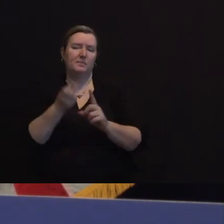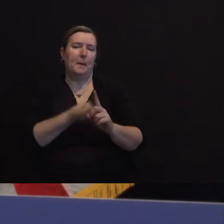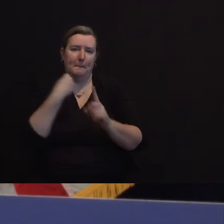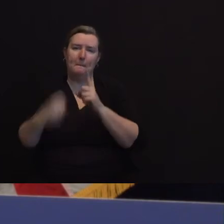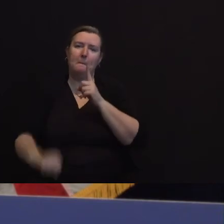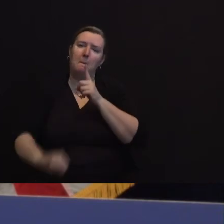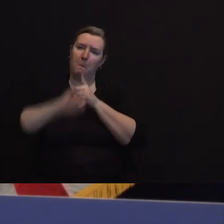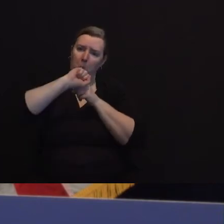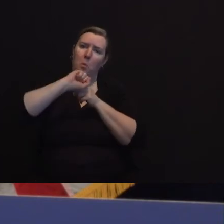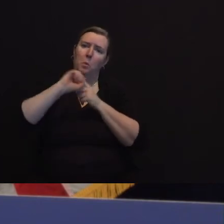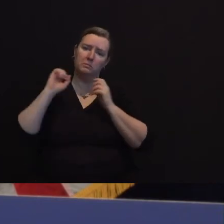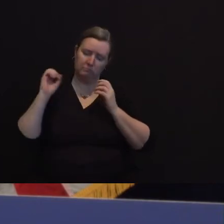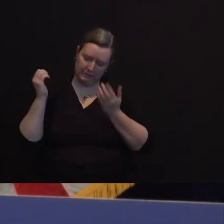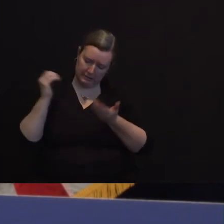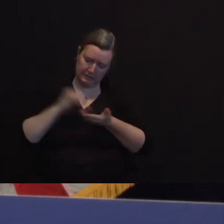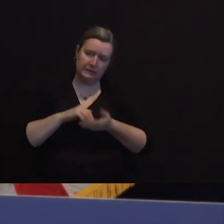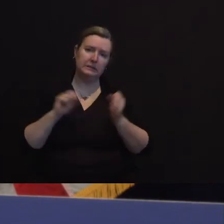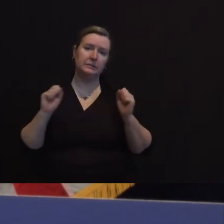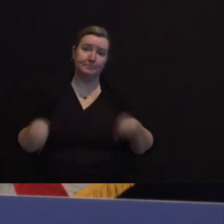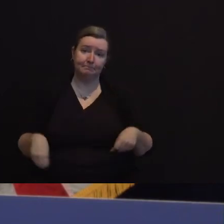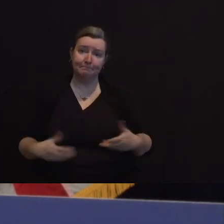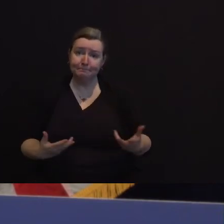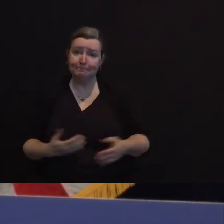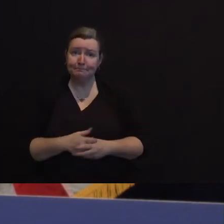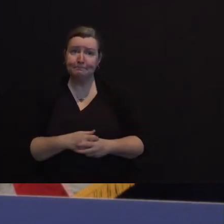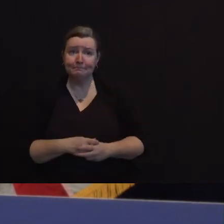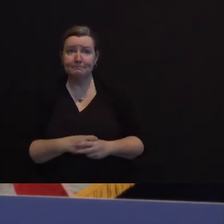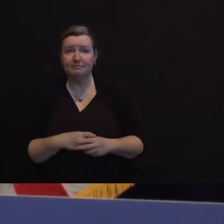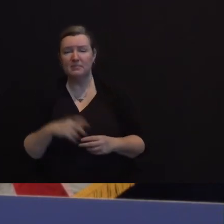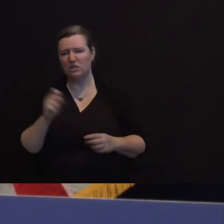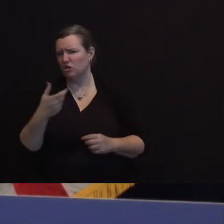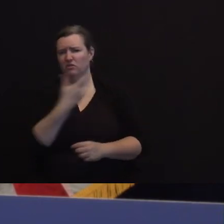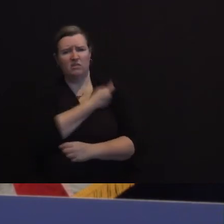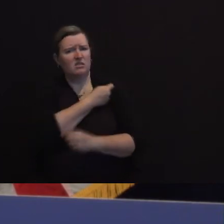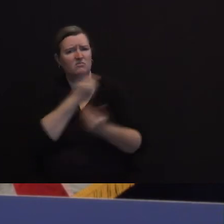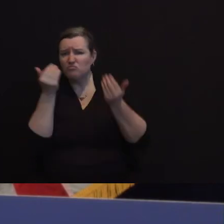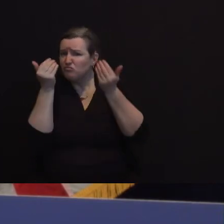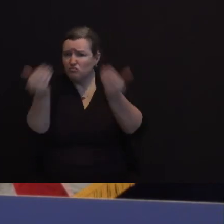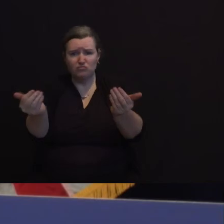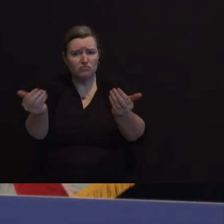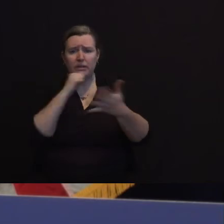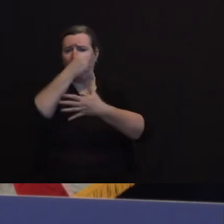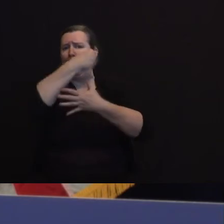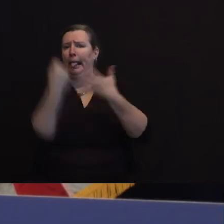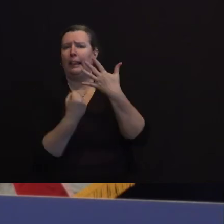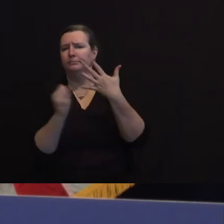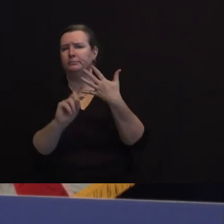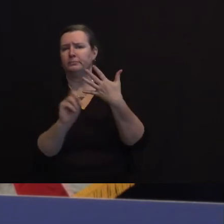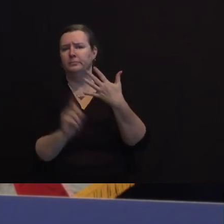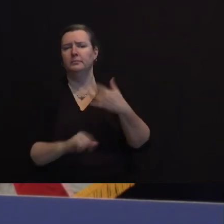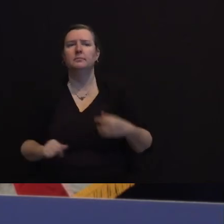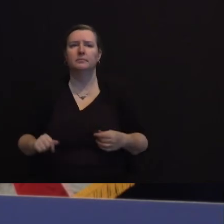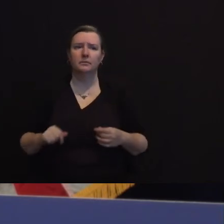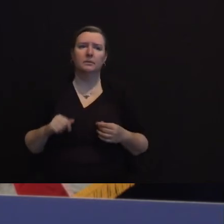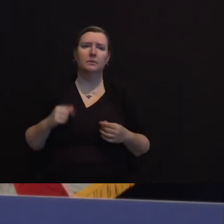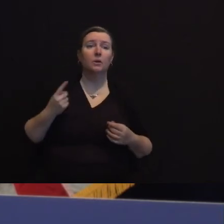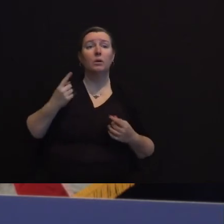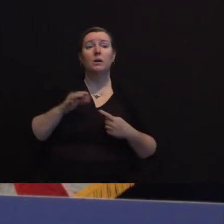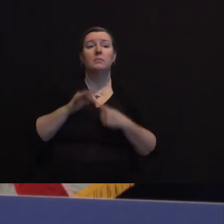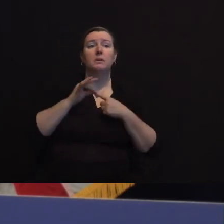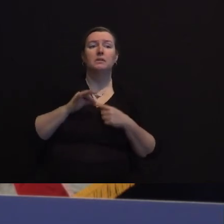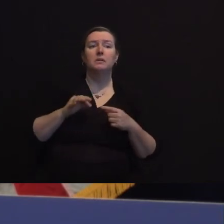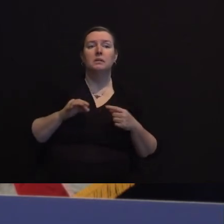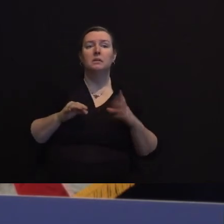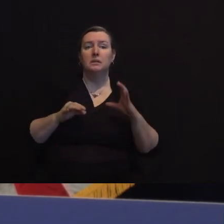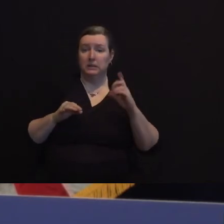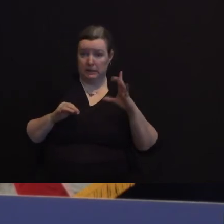immunologic response is the right thing to do. The only caveat that the CDC has said is that, and acknowledging that in fact